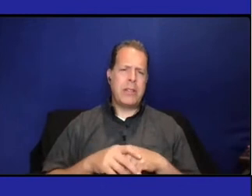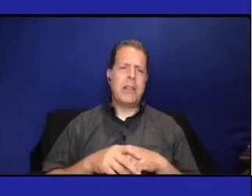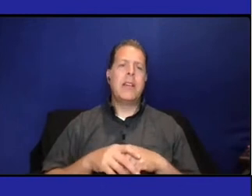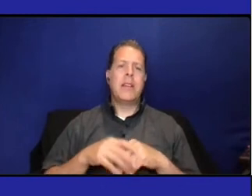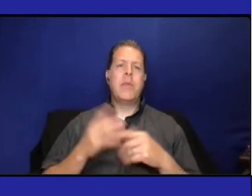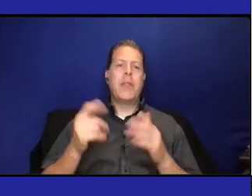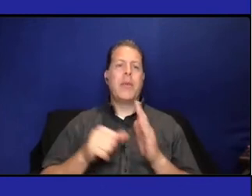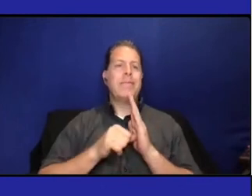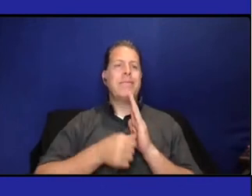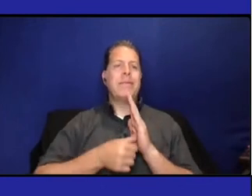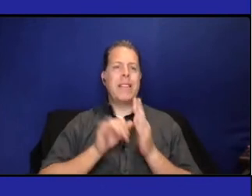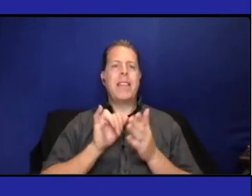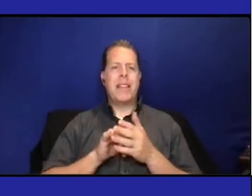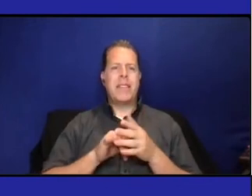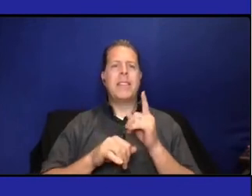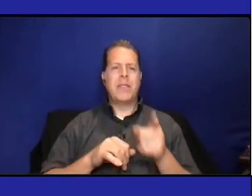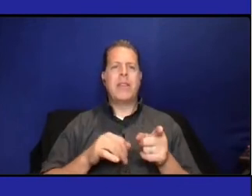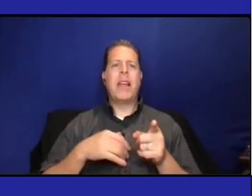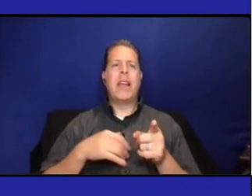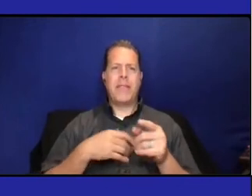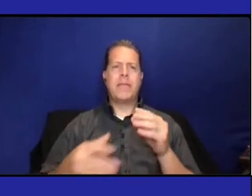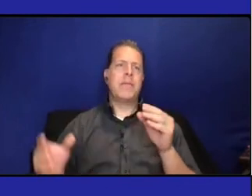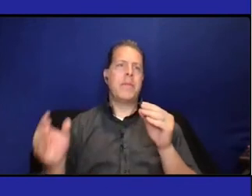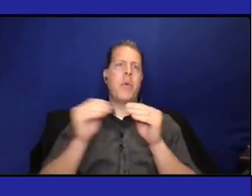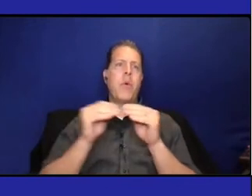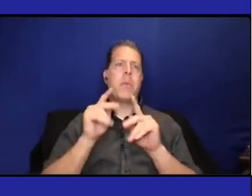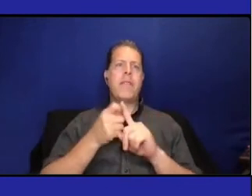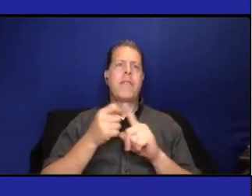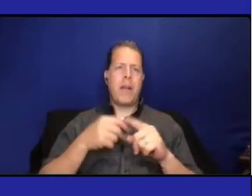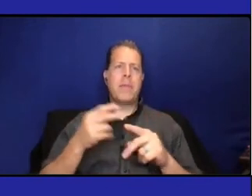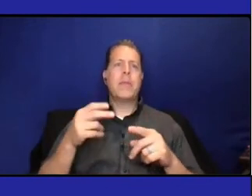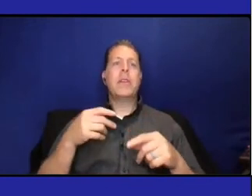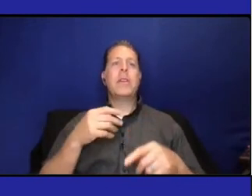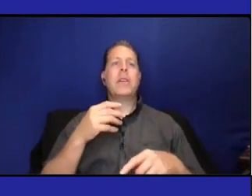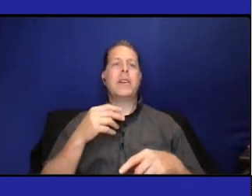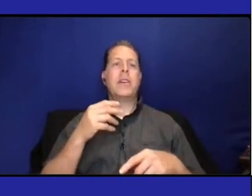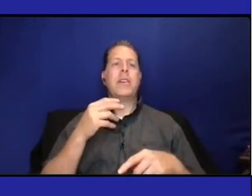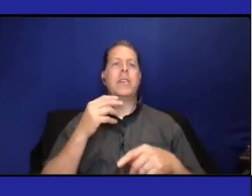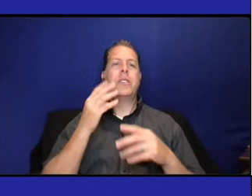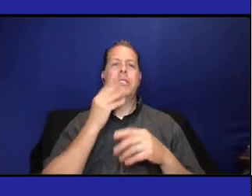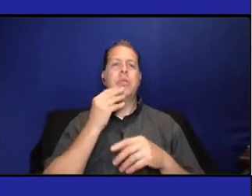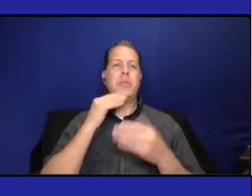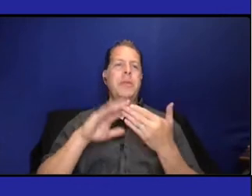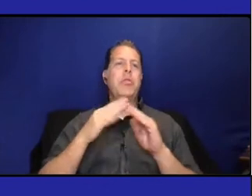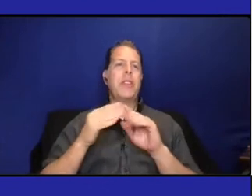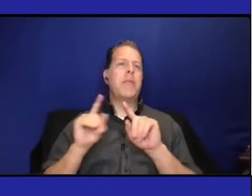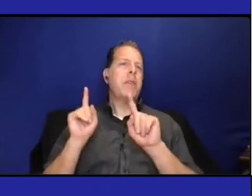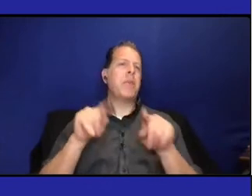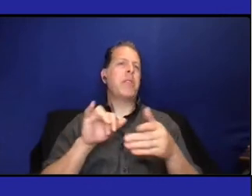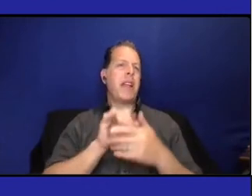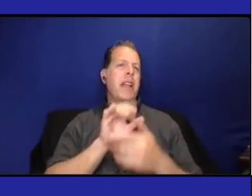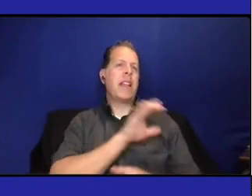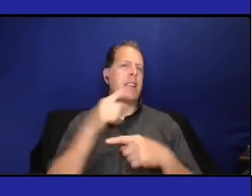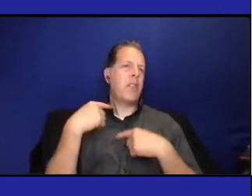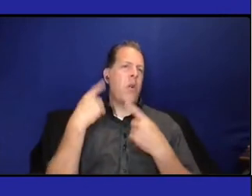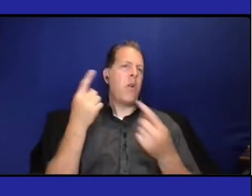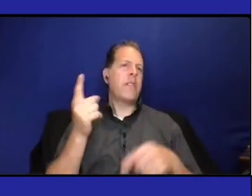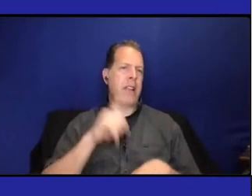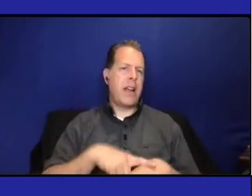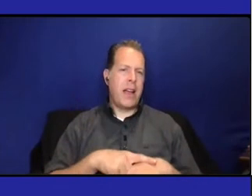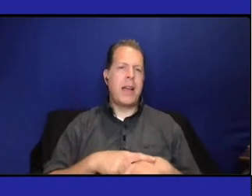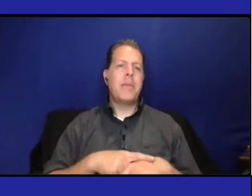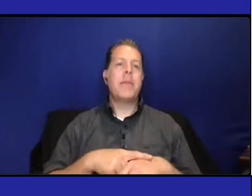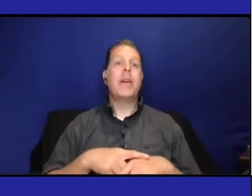that we've seen had a growing population of people from the Hasidic Jewish community that have come to this clinic over time. I'll go to the next slide.